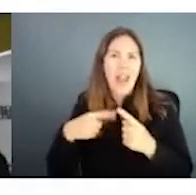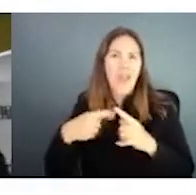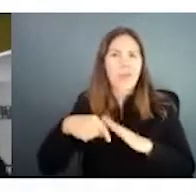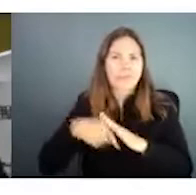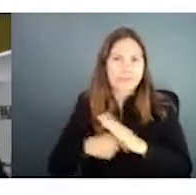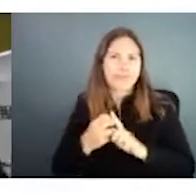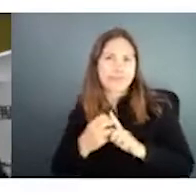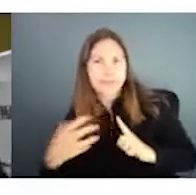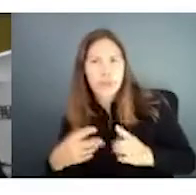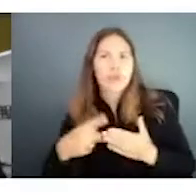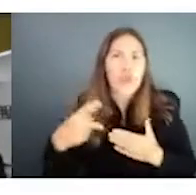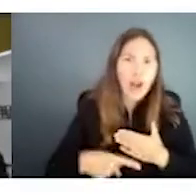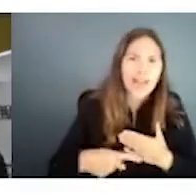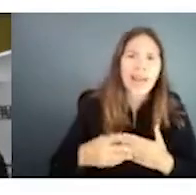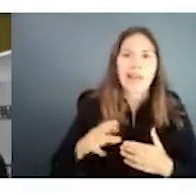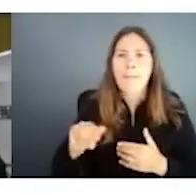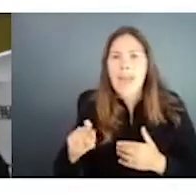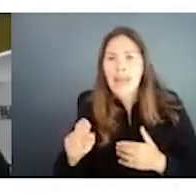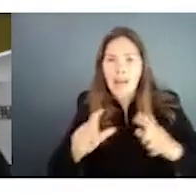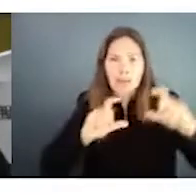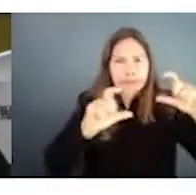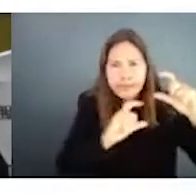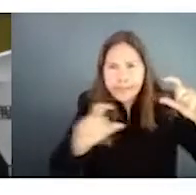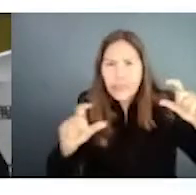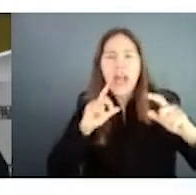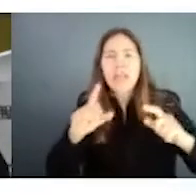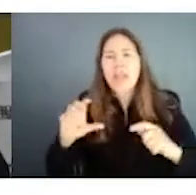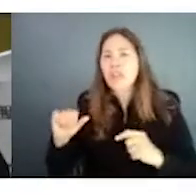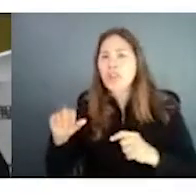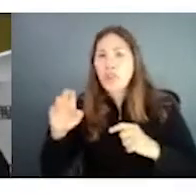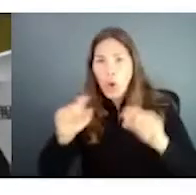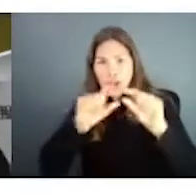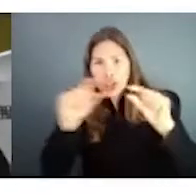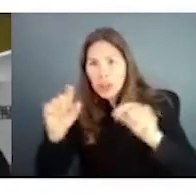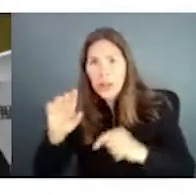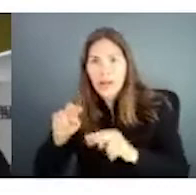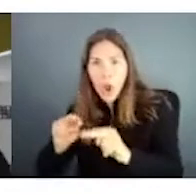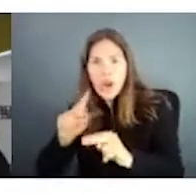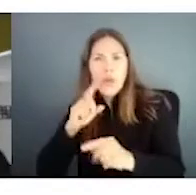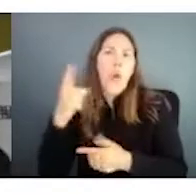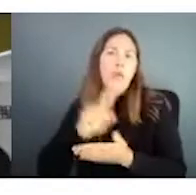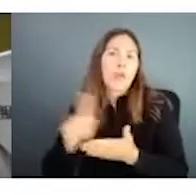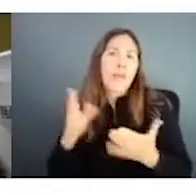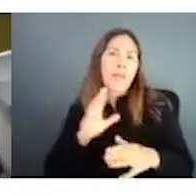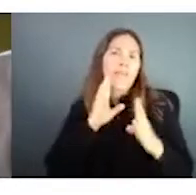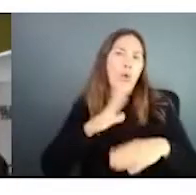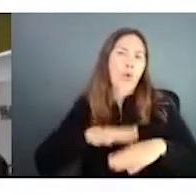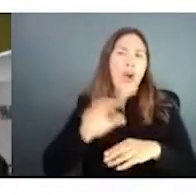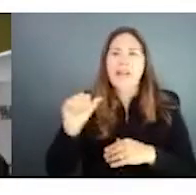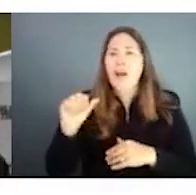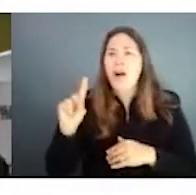project panel, the source monitor. And so each week, one week might be audio, And so, yes, introduce